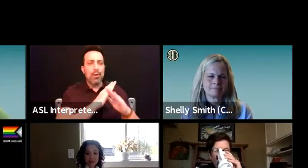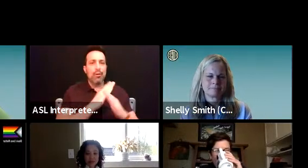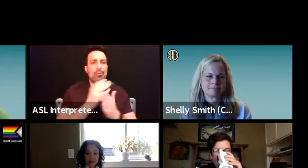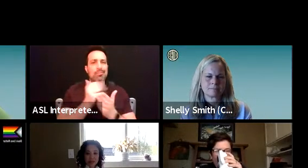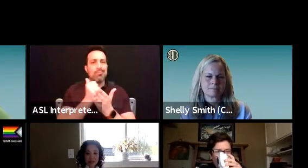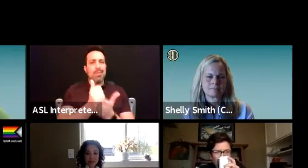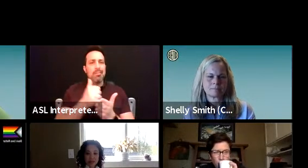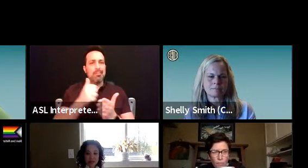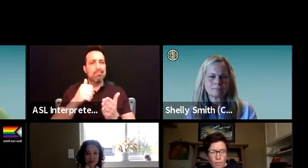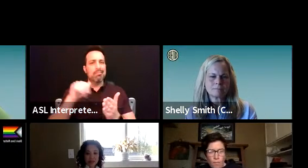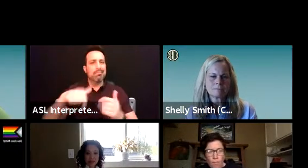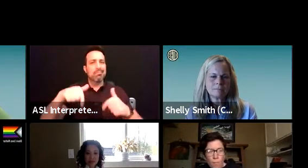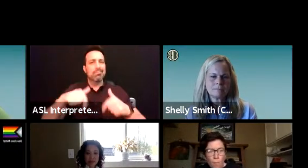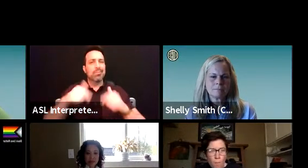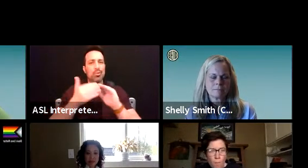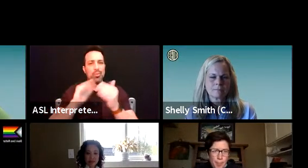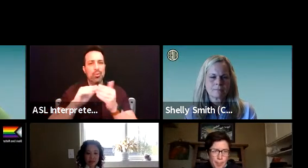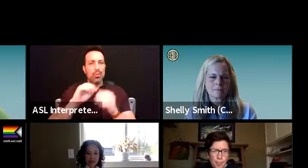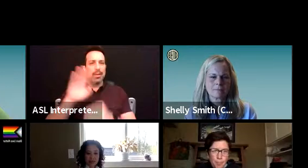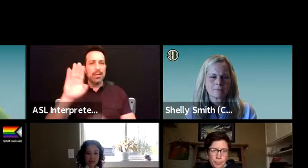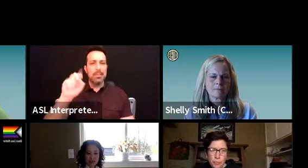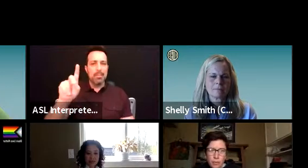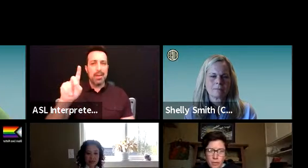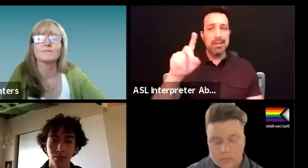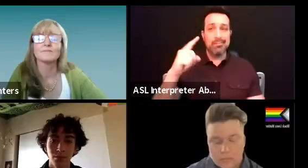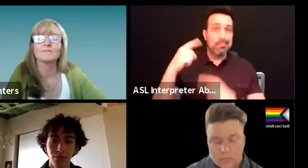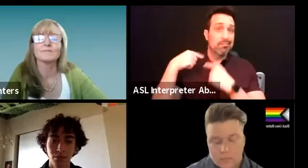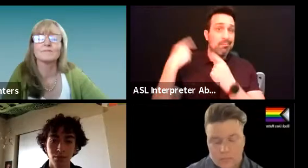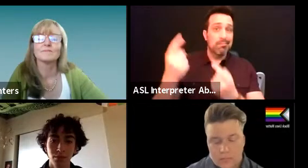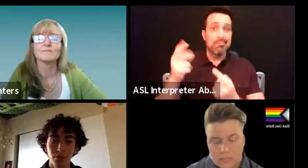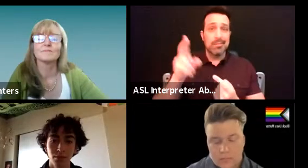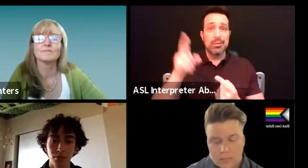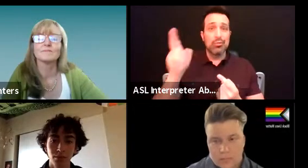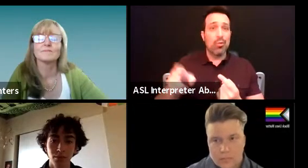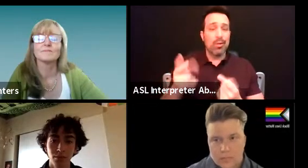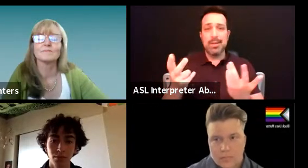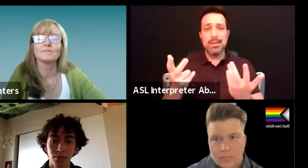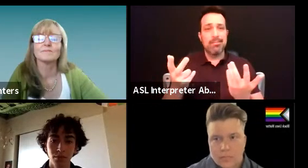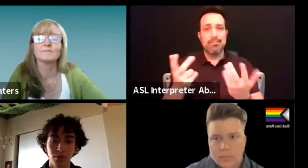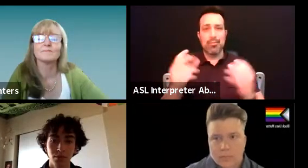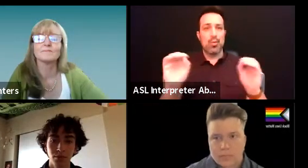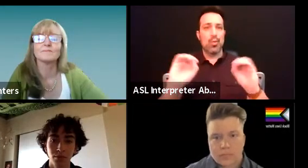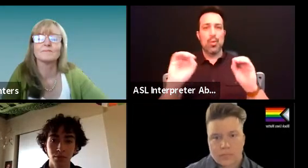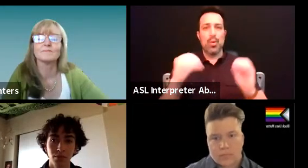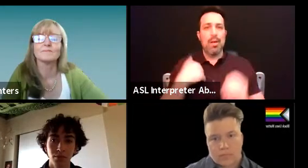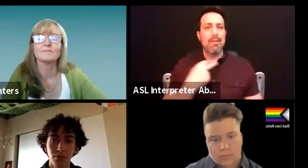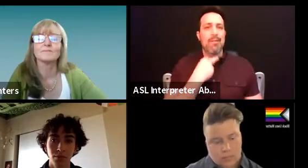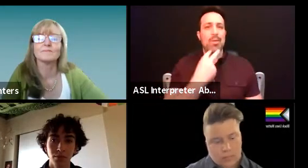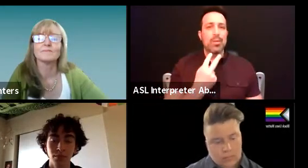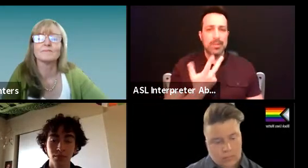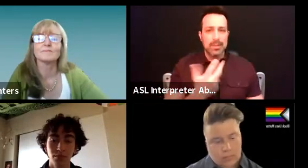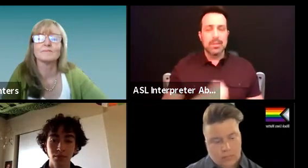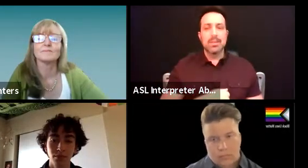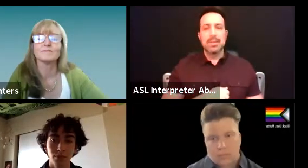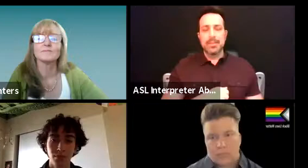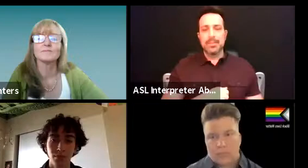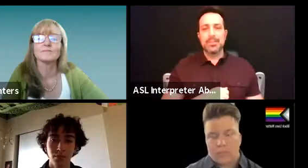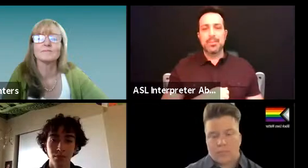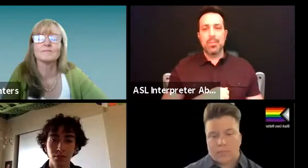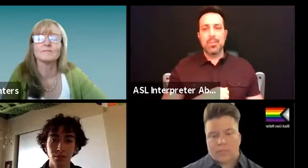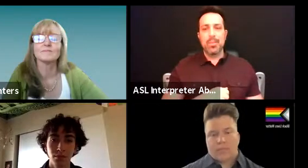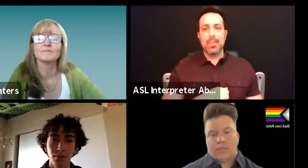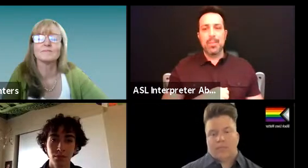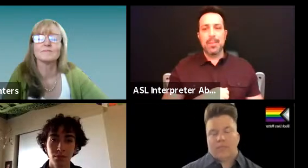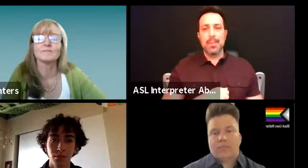these communities here in Bend that historically have not been or have not had a voice. And when I